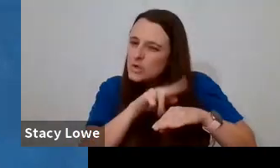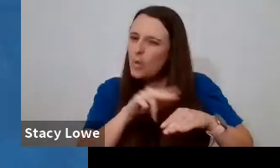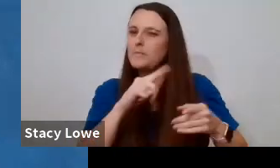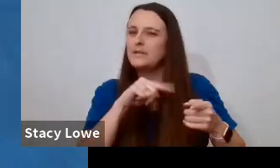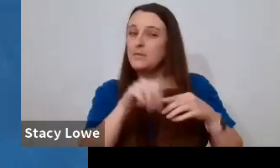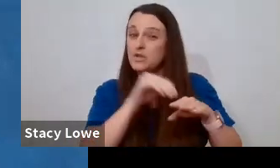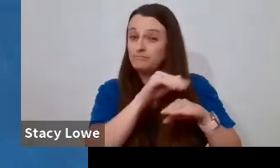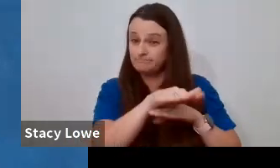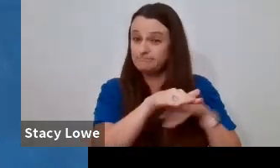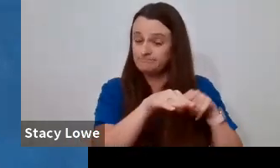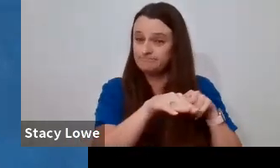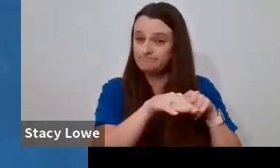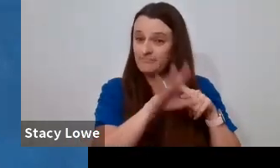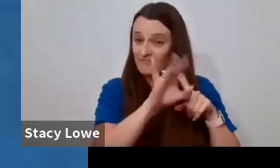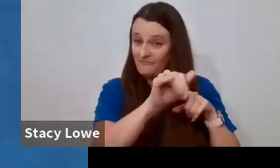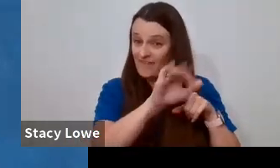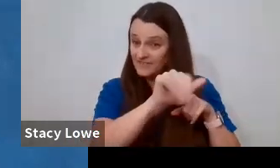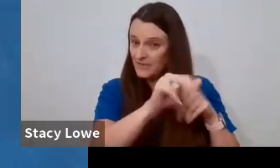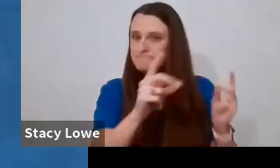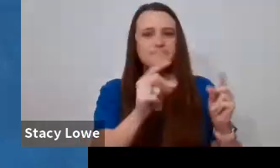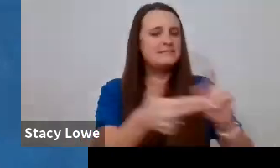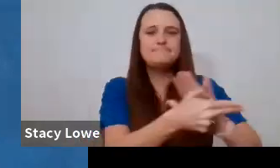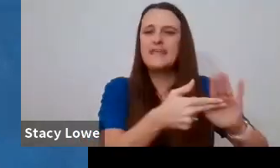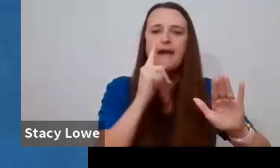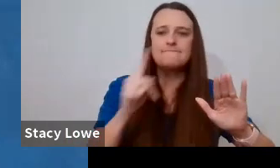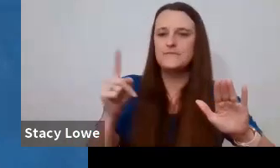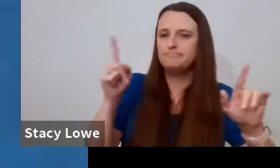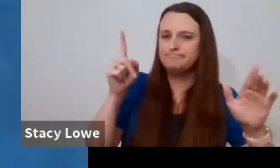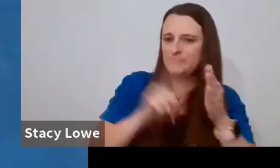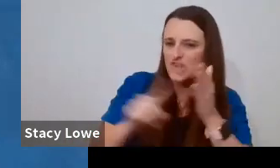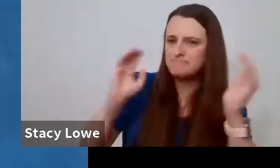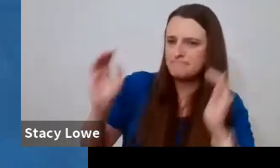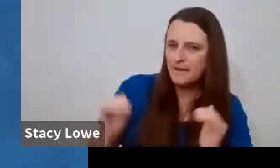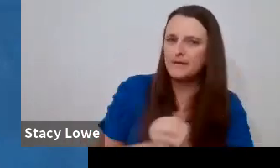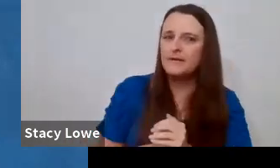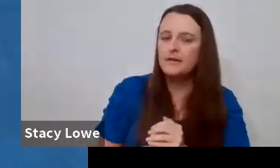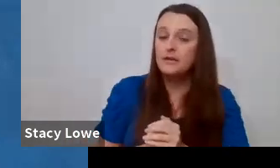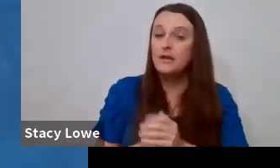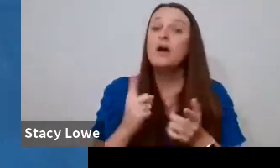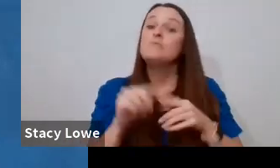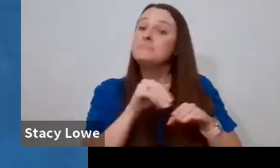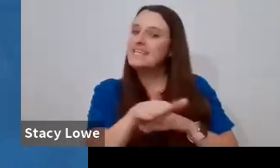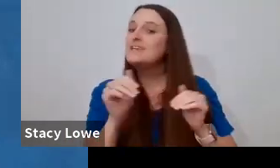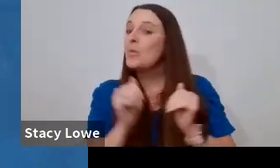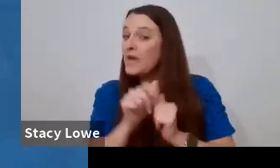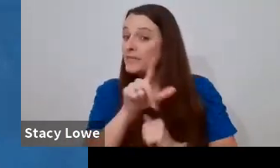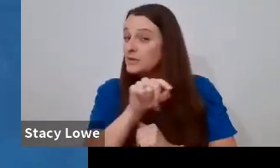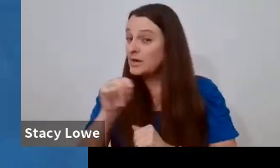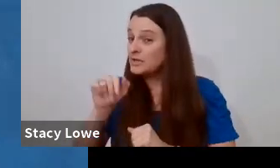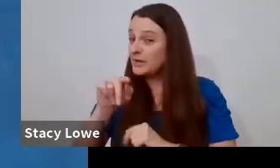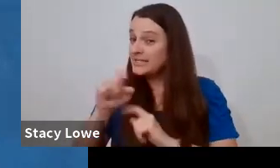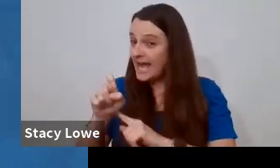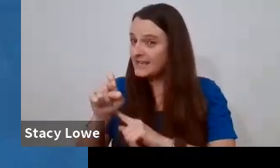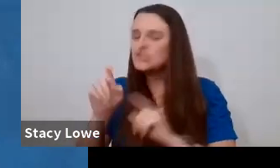for verification. When filing the FAFSA with your 2020 taxes, you will have an option to